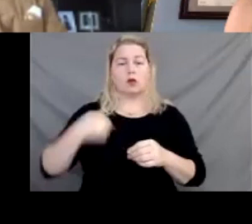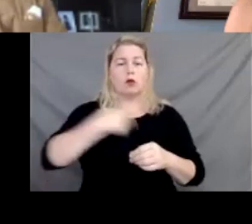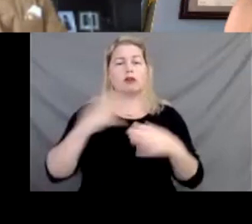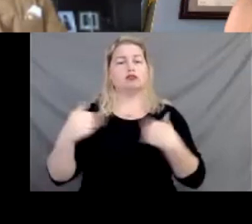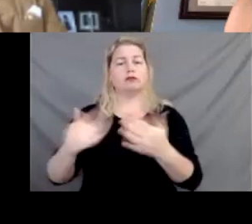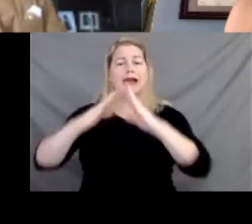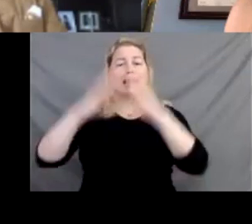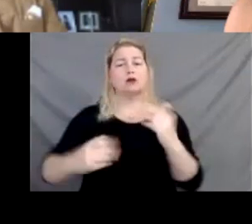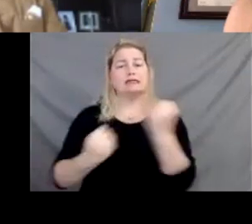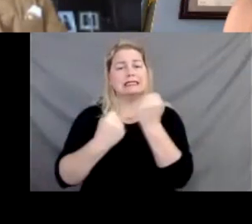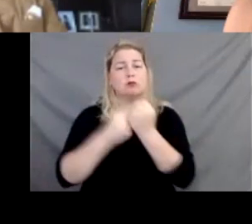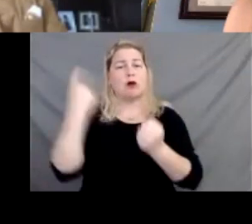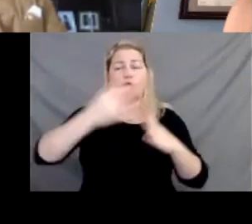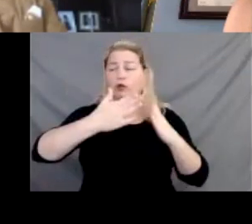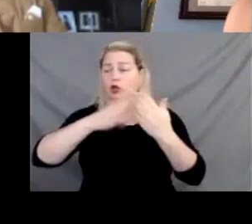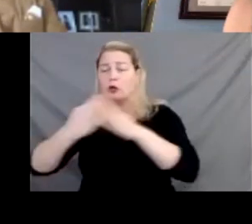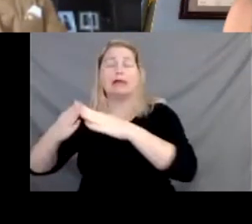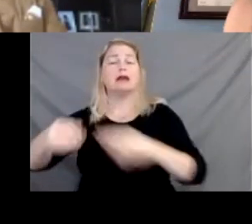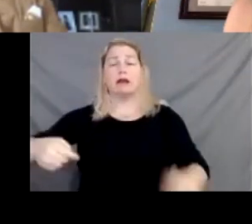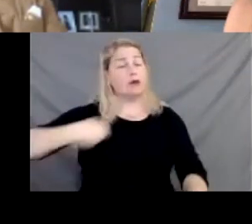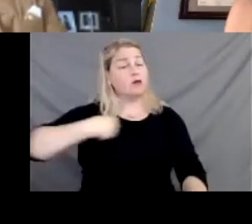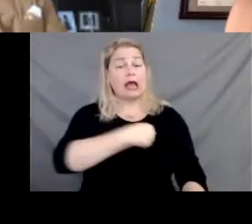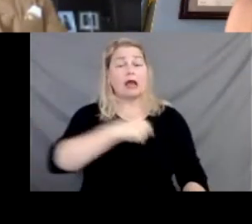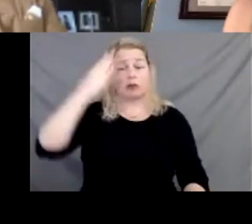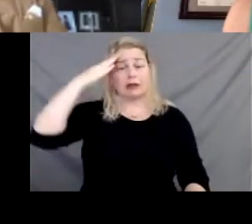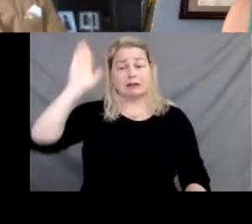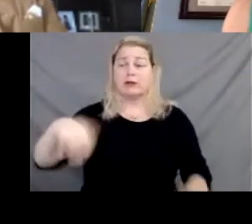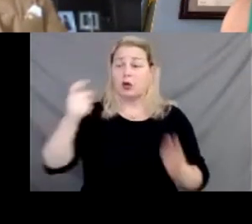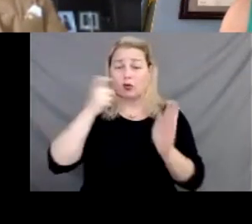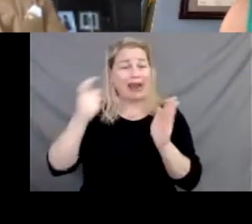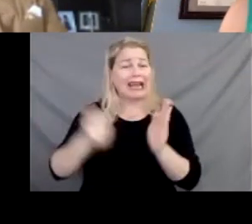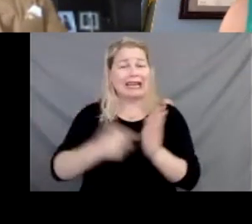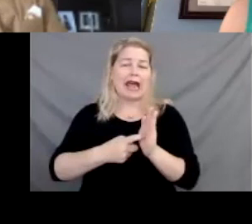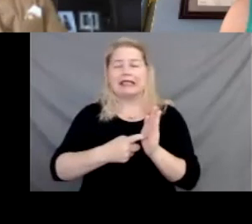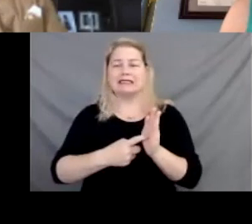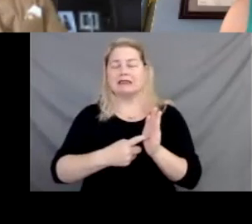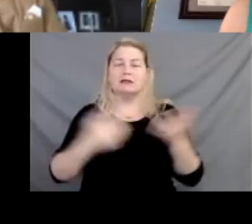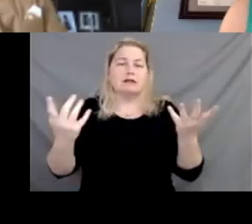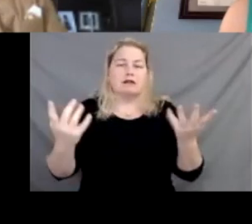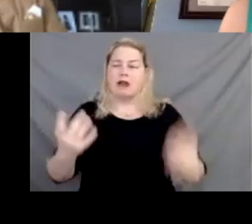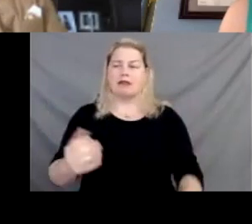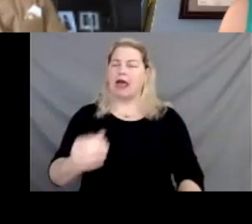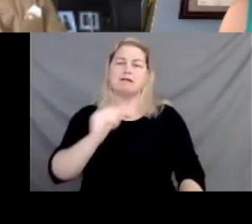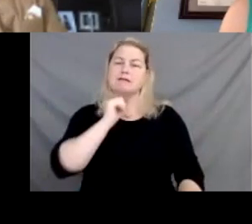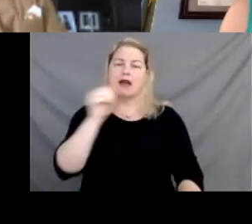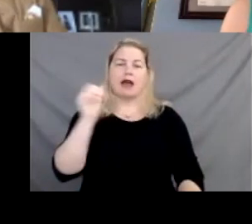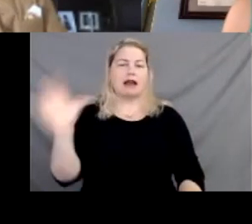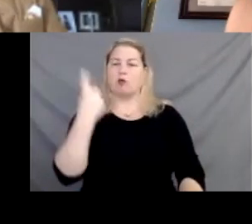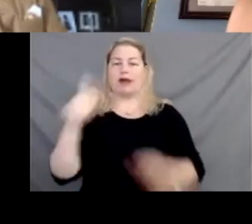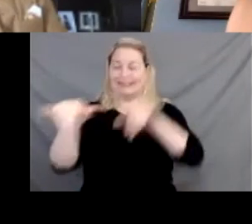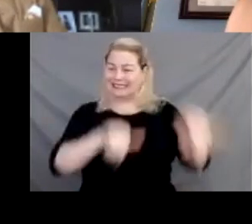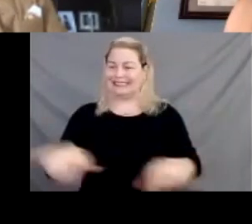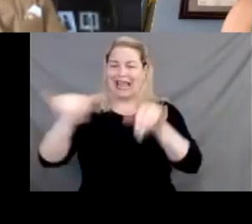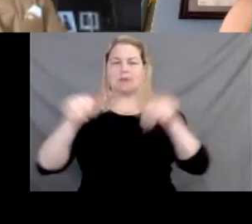were recognize that there's not a one size fits all approach, and